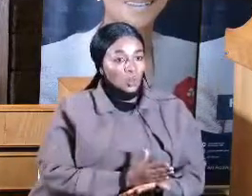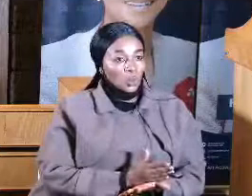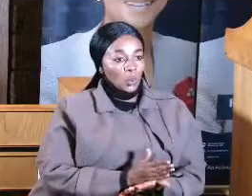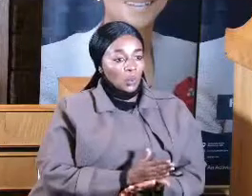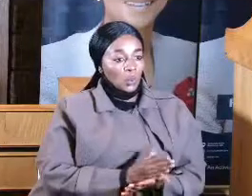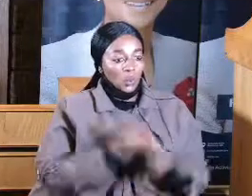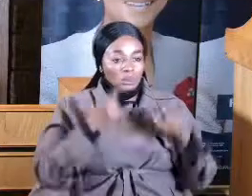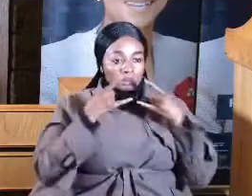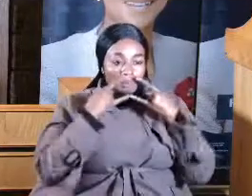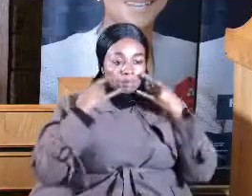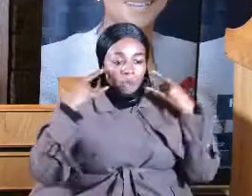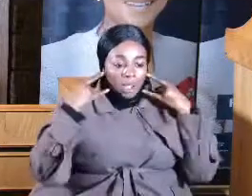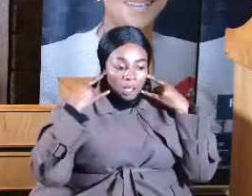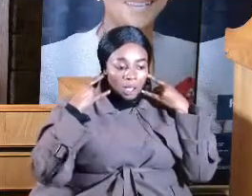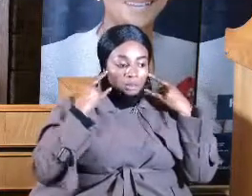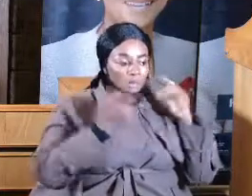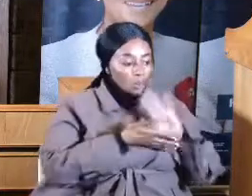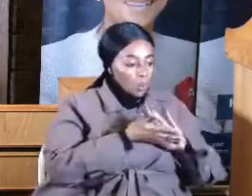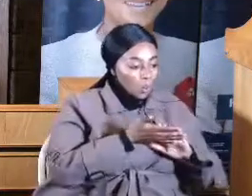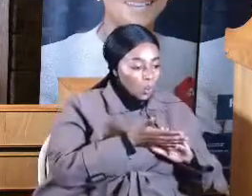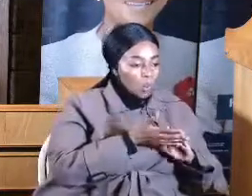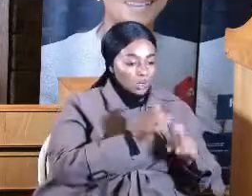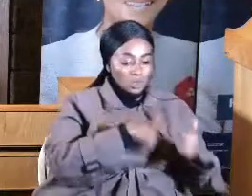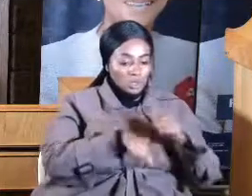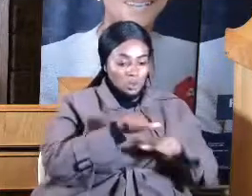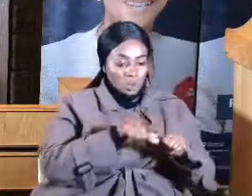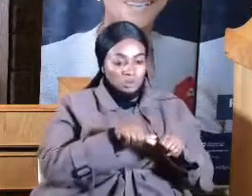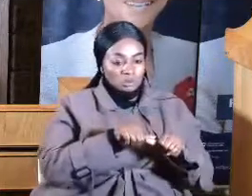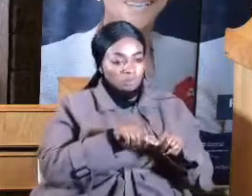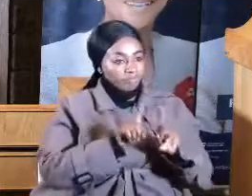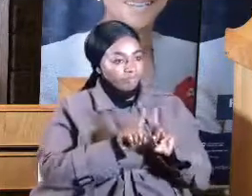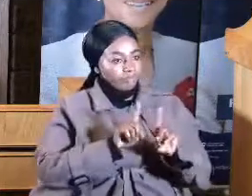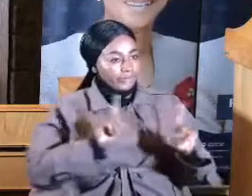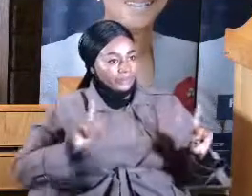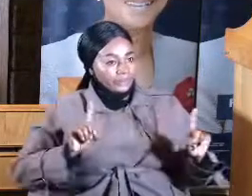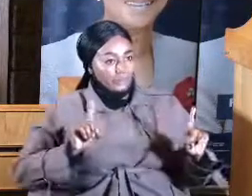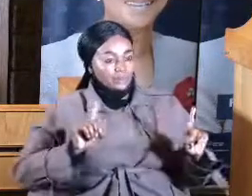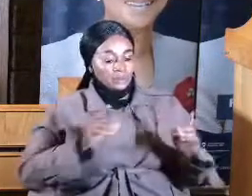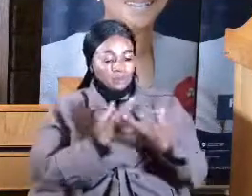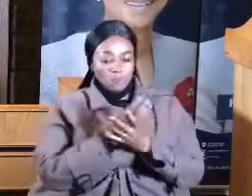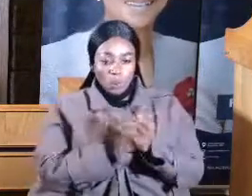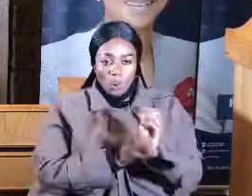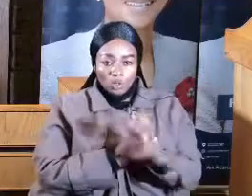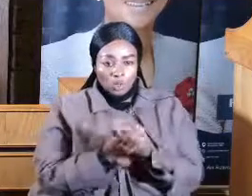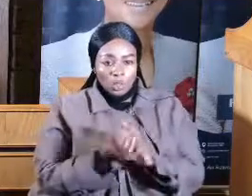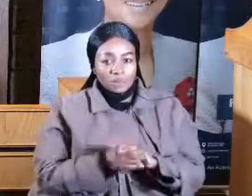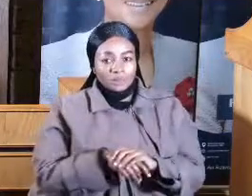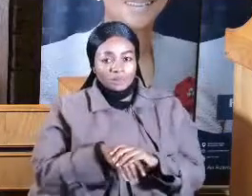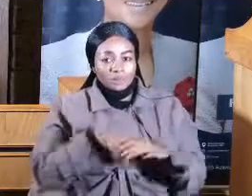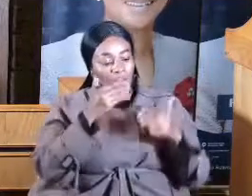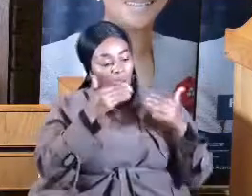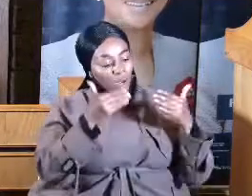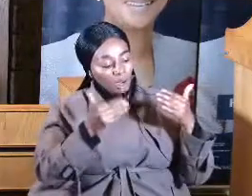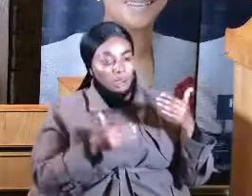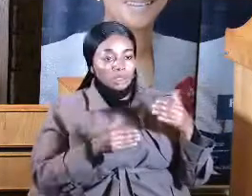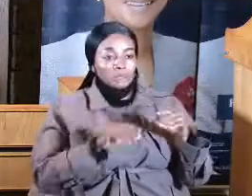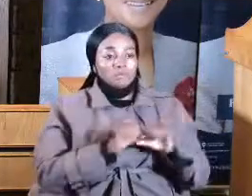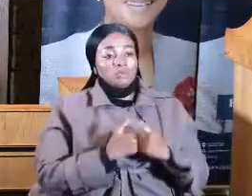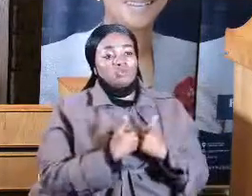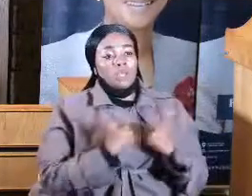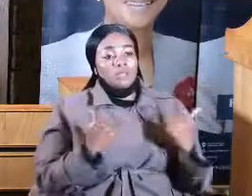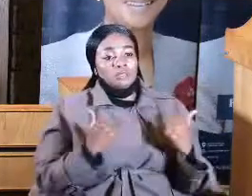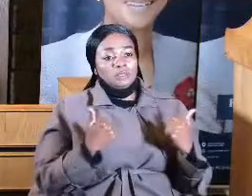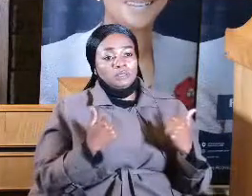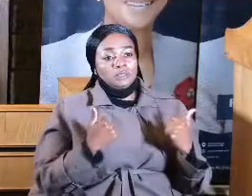your mask when you go out, social distance, wash your hands. So all these are challenges that